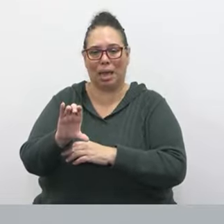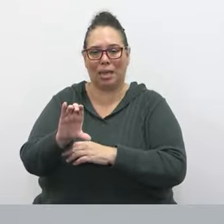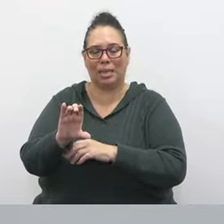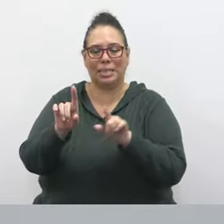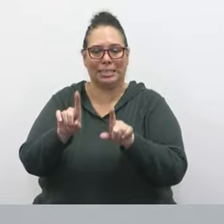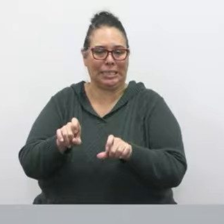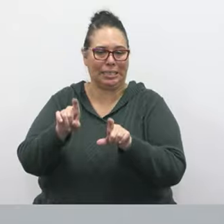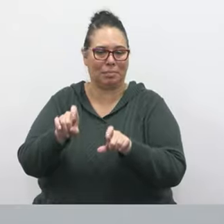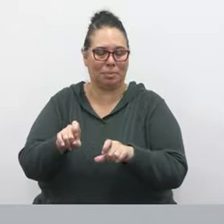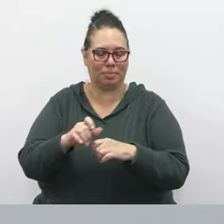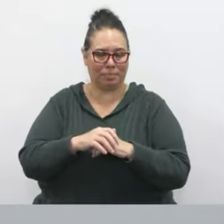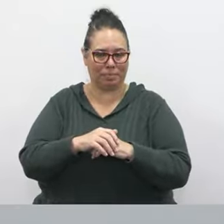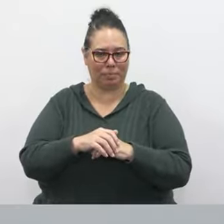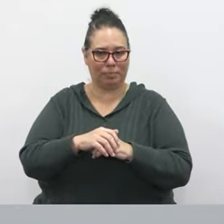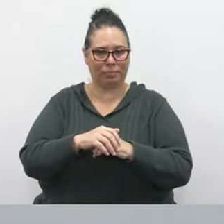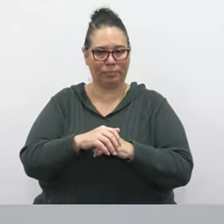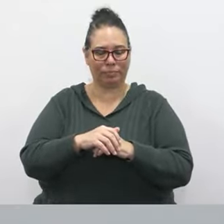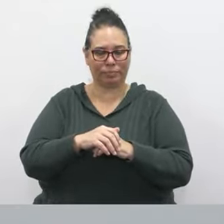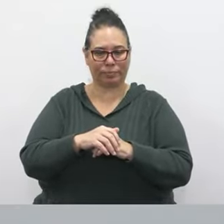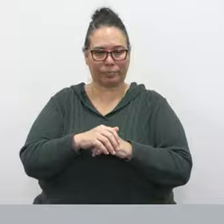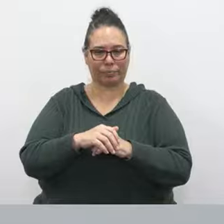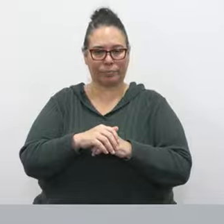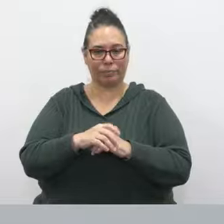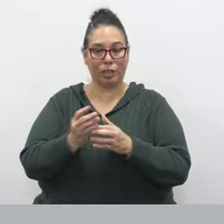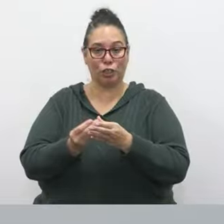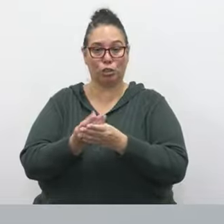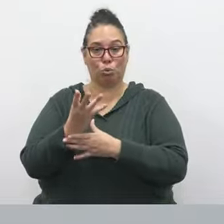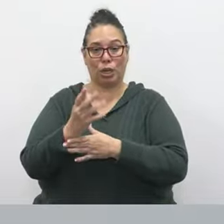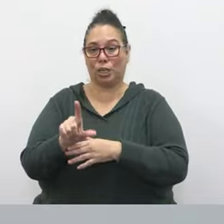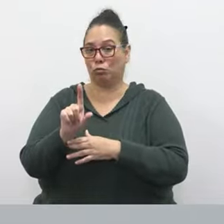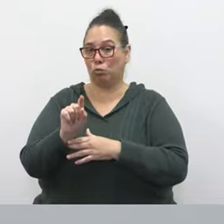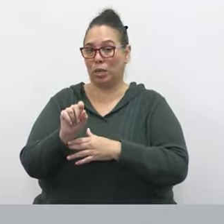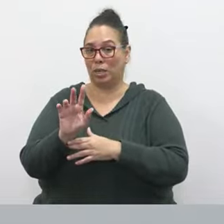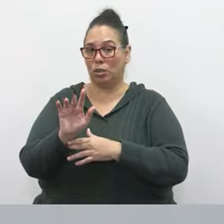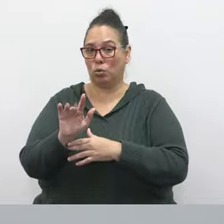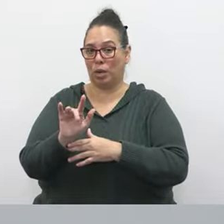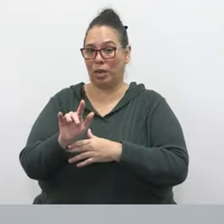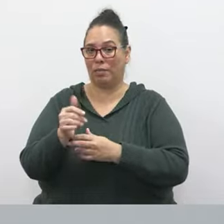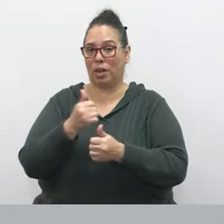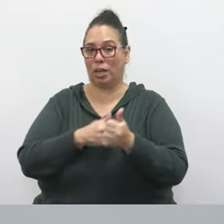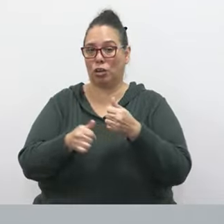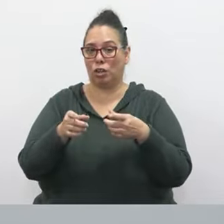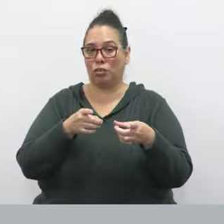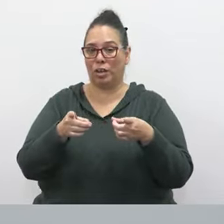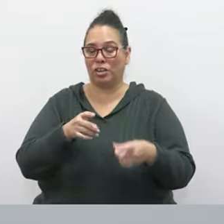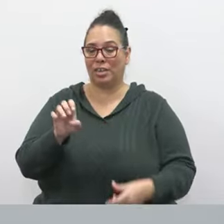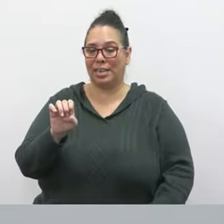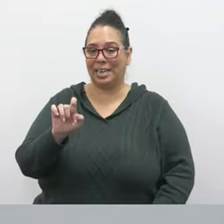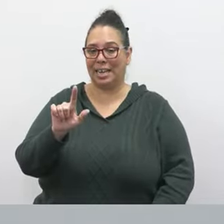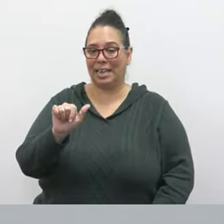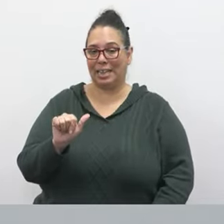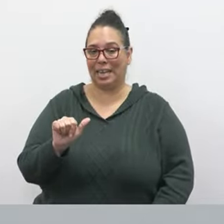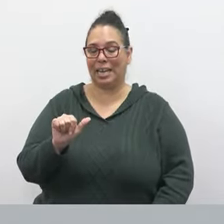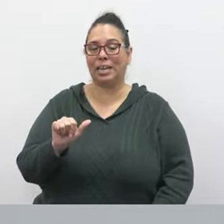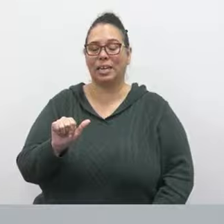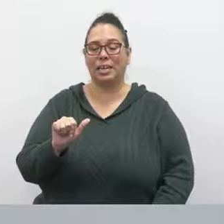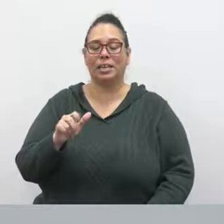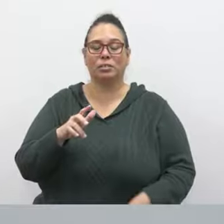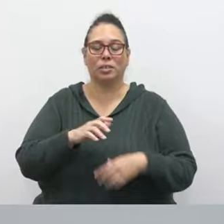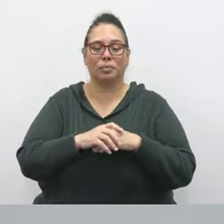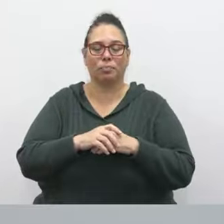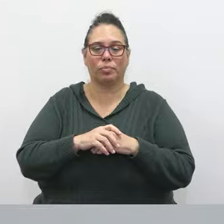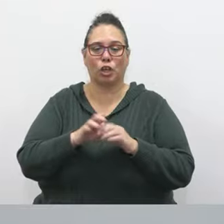And so in the spring of 2025, under the direction of our ELA curriculum leader, Jennifer